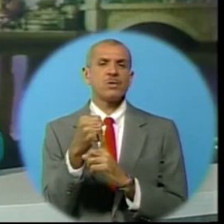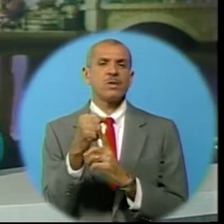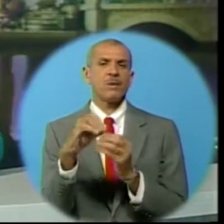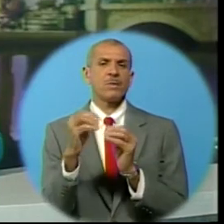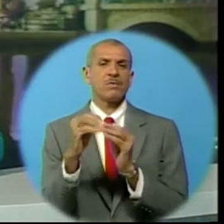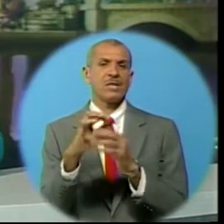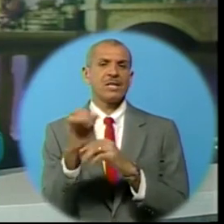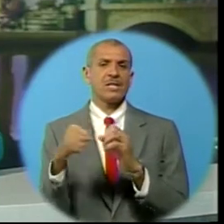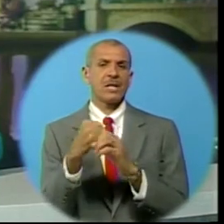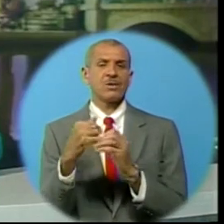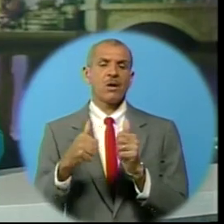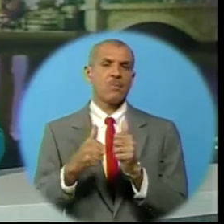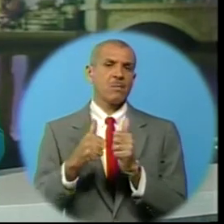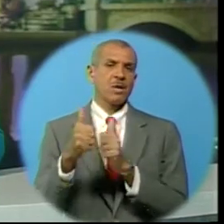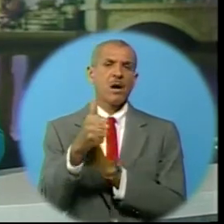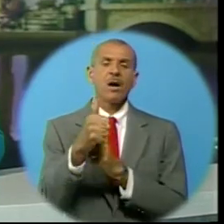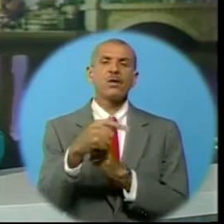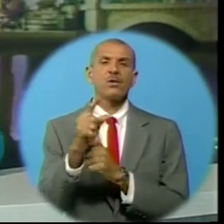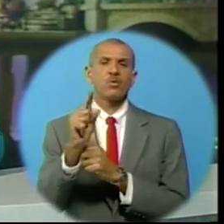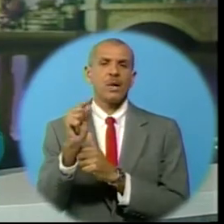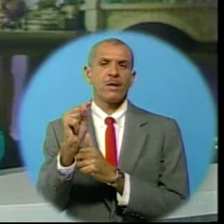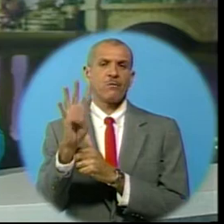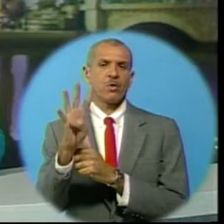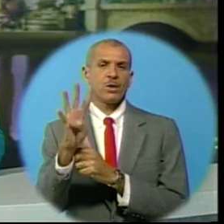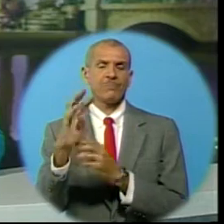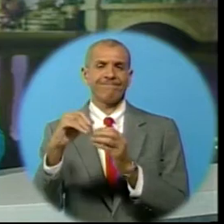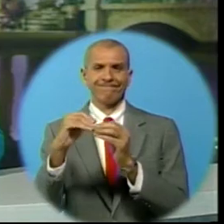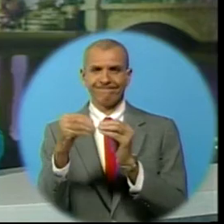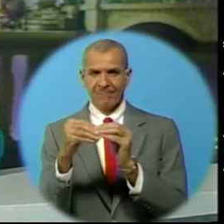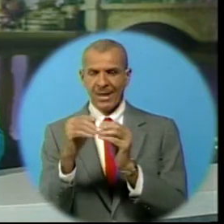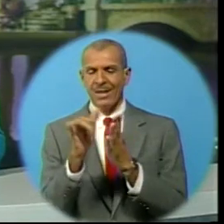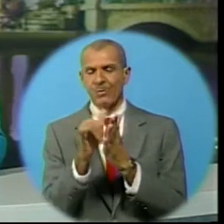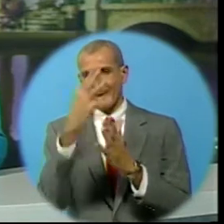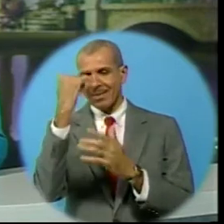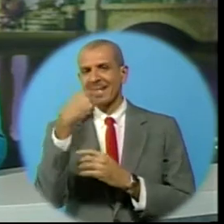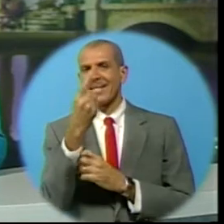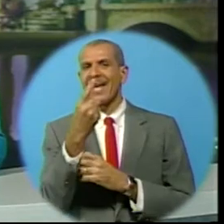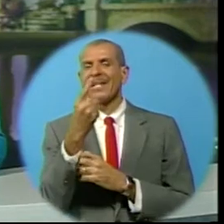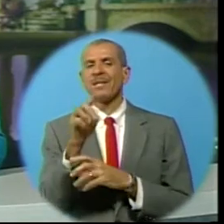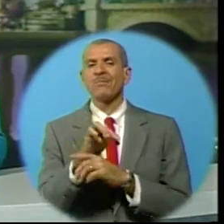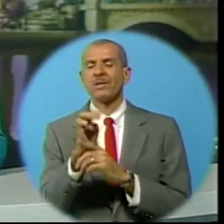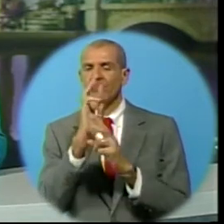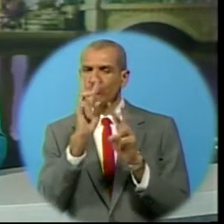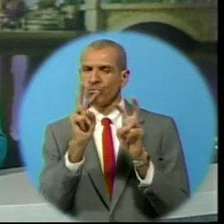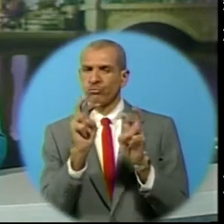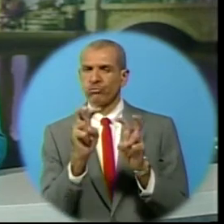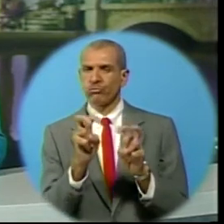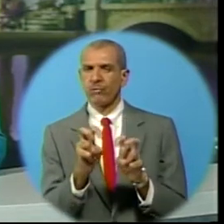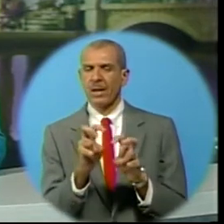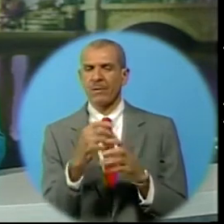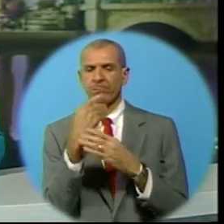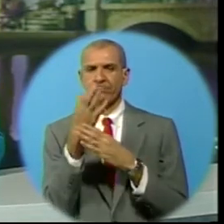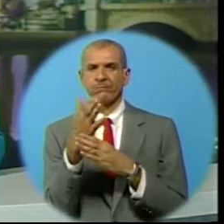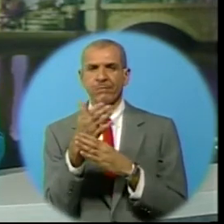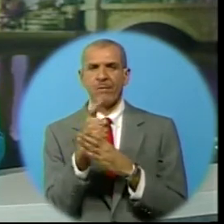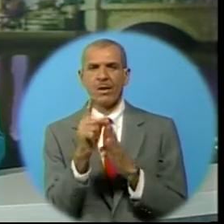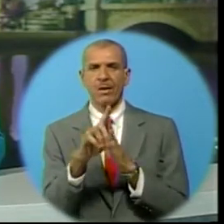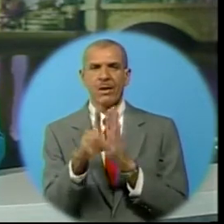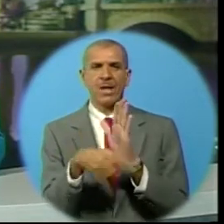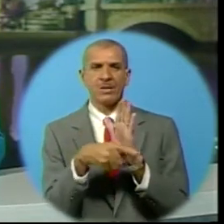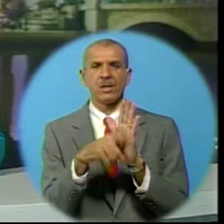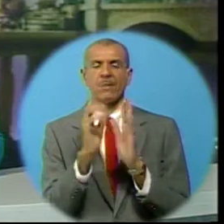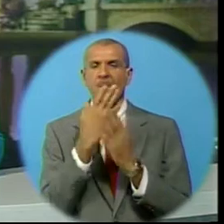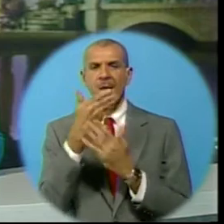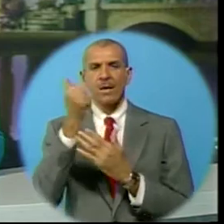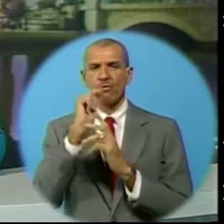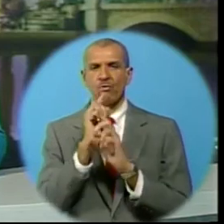have already surpassed those for 2014. That's why he says his ministry is reviewing and updating legislation to better respond